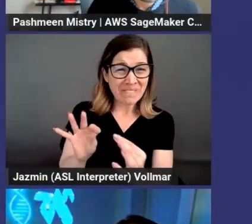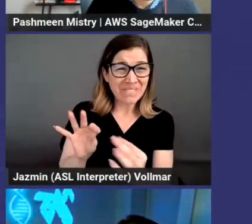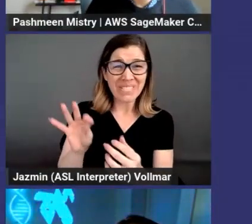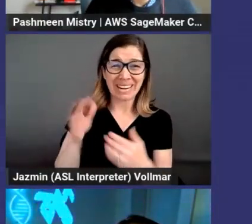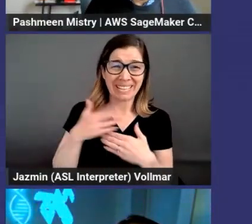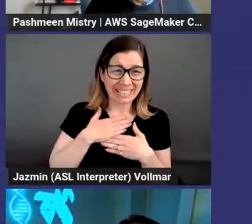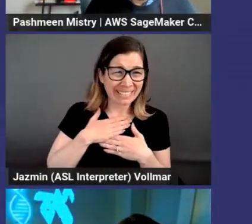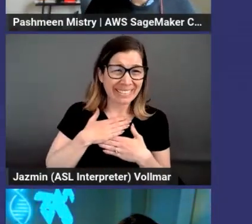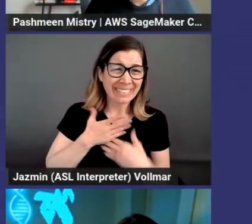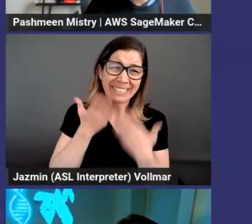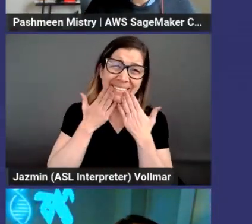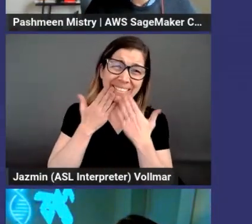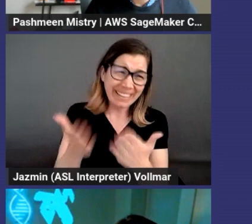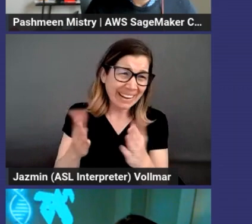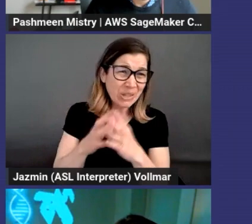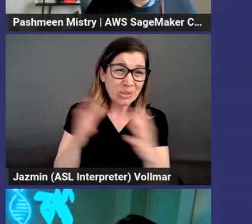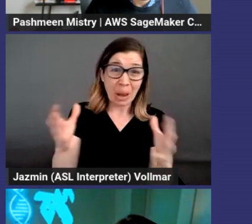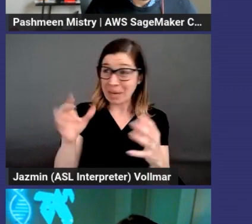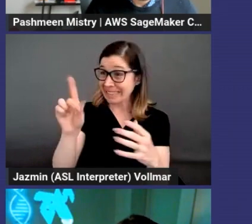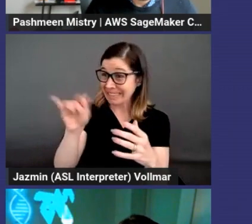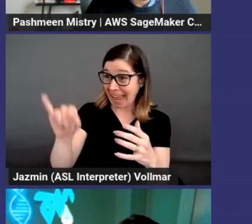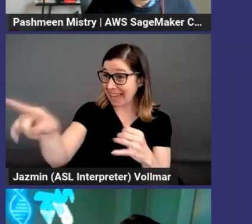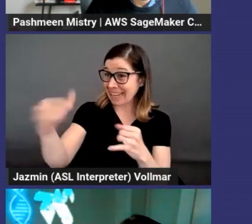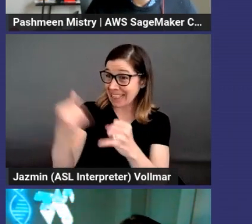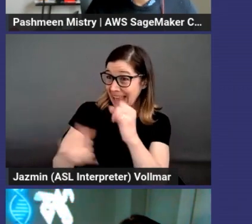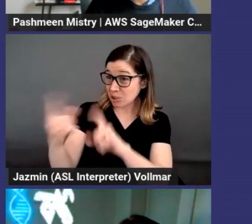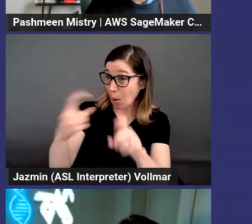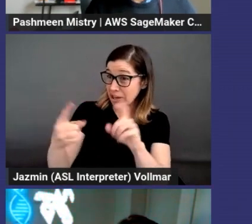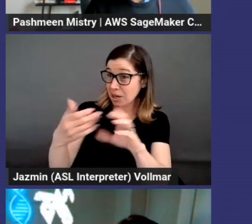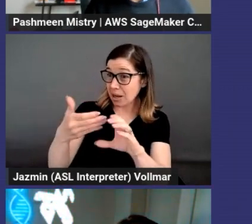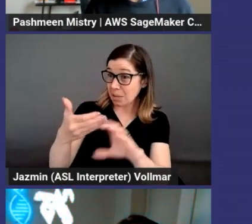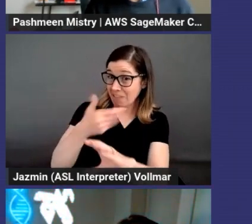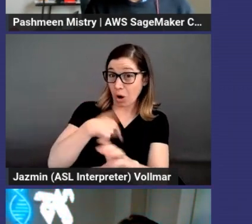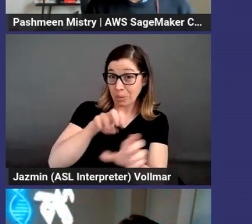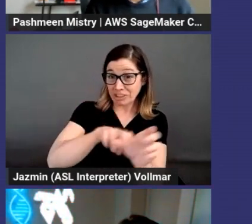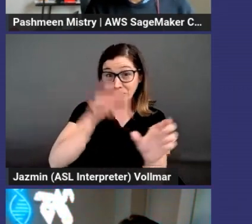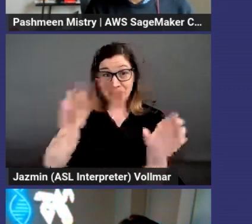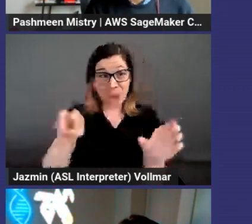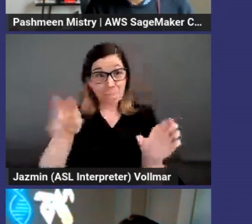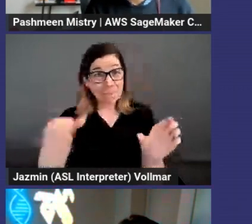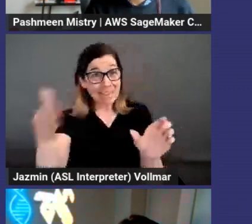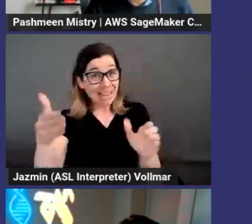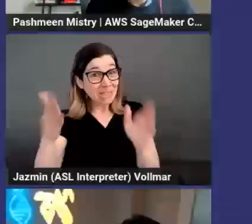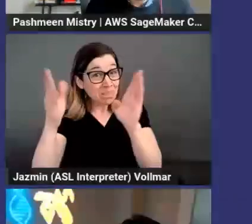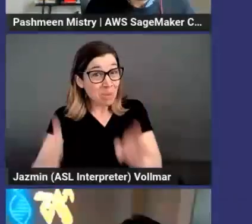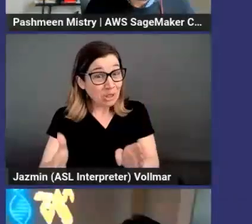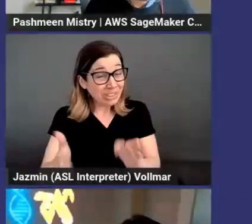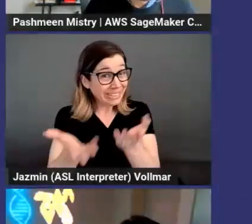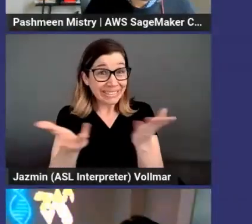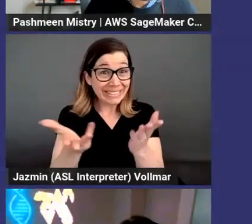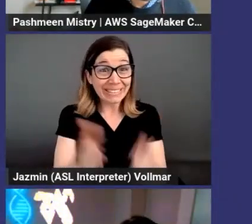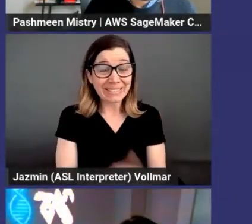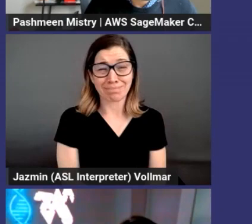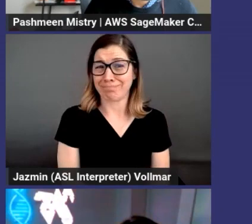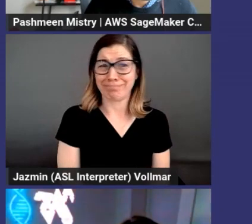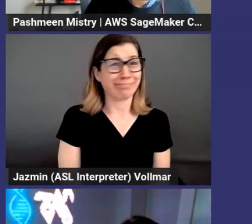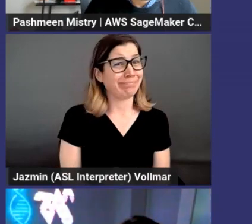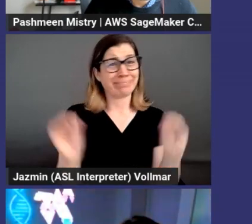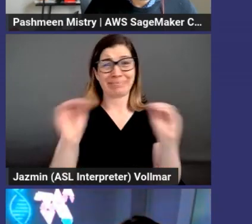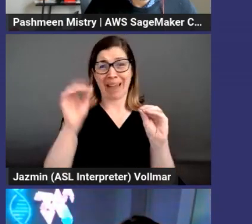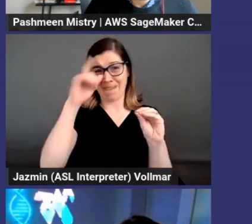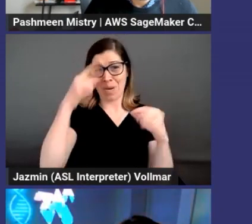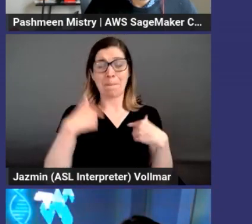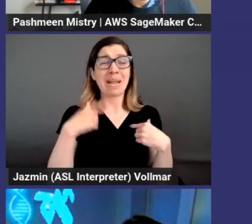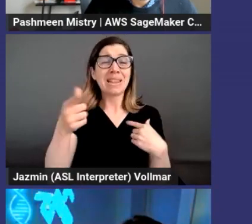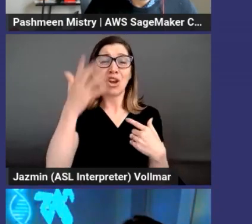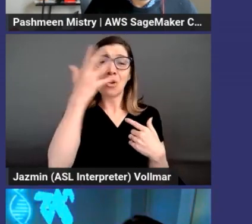you so much. Danny, any last questions before we jump over to our next team and friends here? None from me, but I think this looks